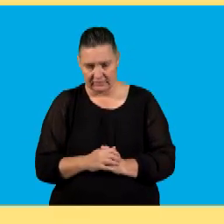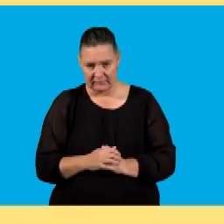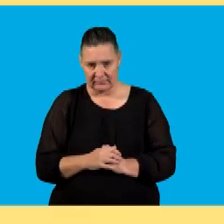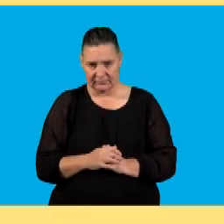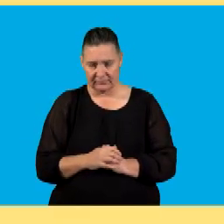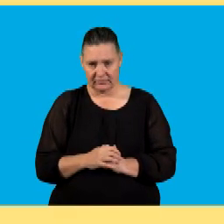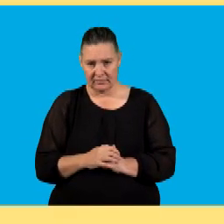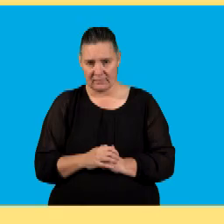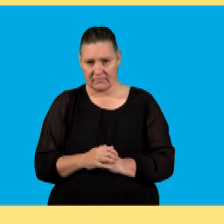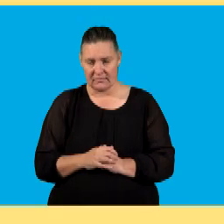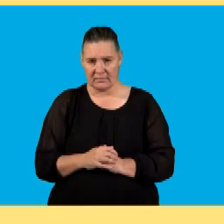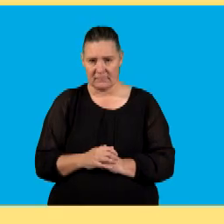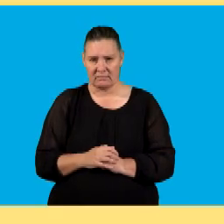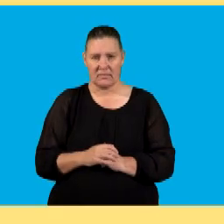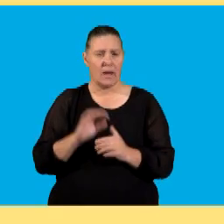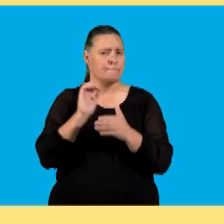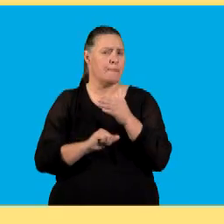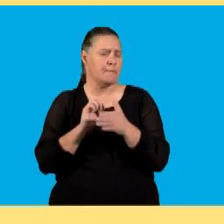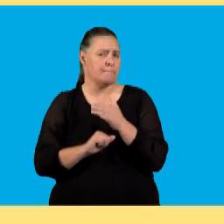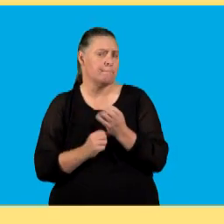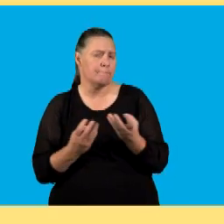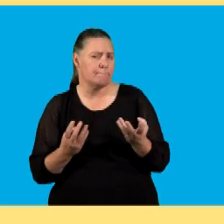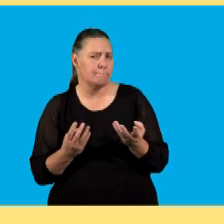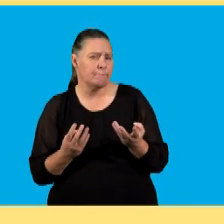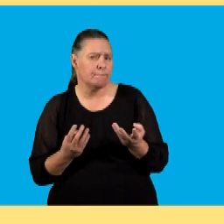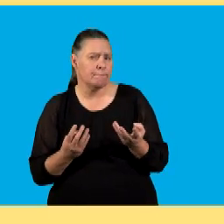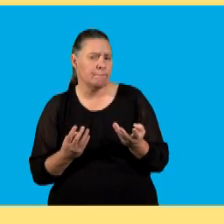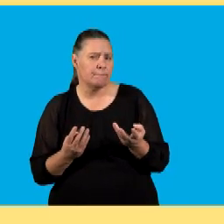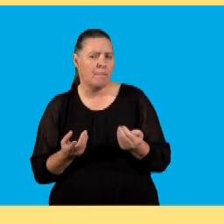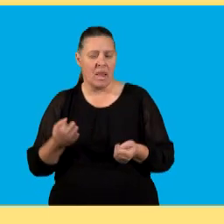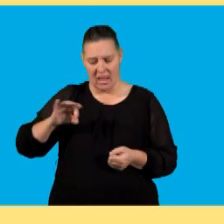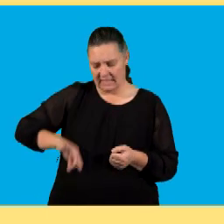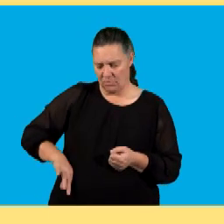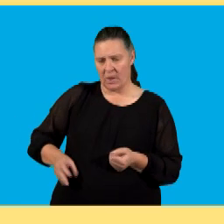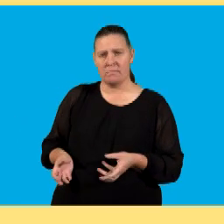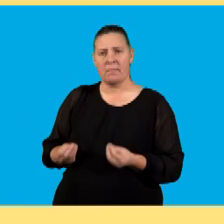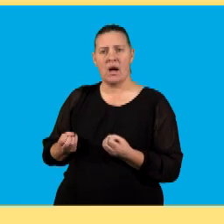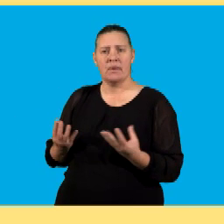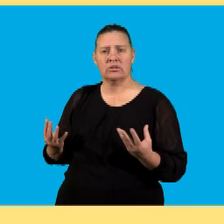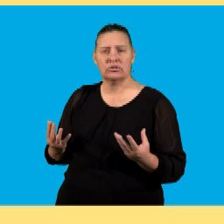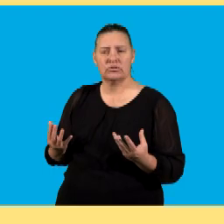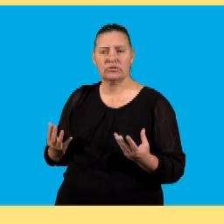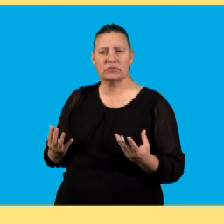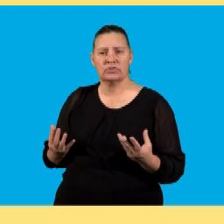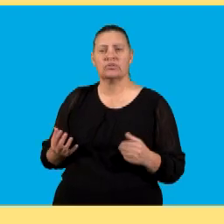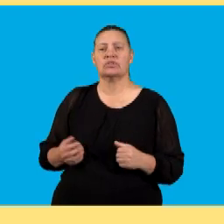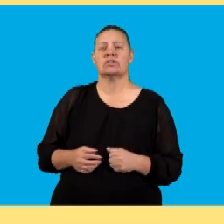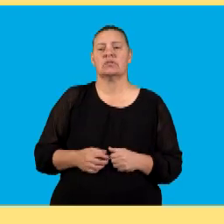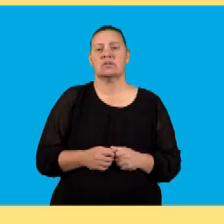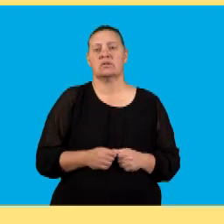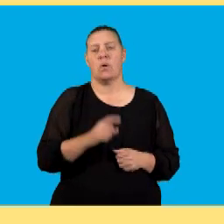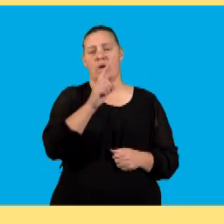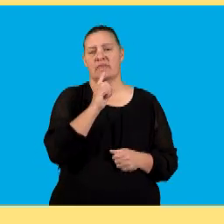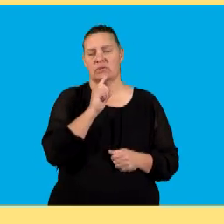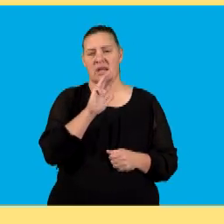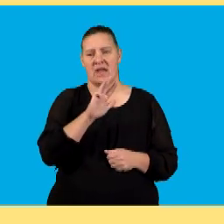lastly, UIF 67 rands. How much do you get when you have added these four amounts? Thank